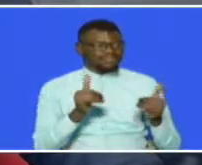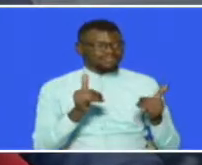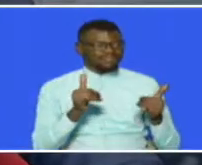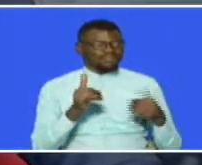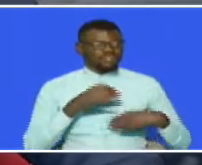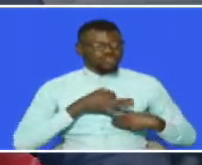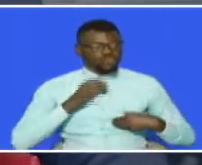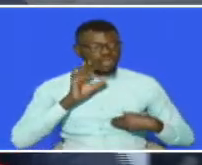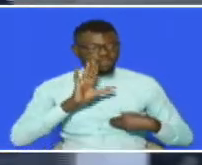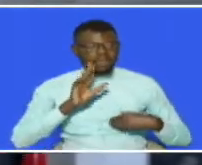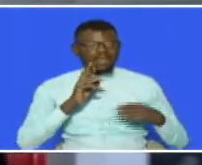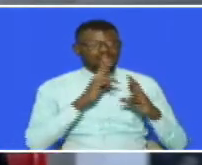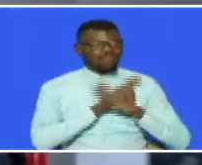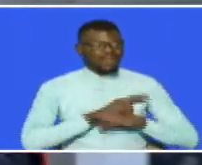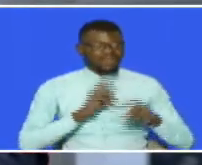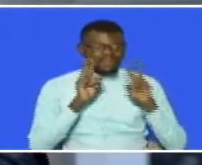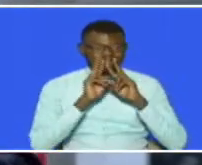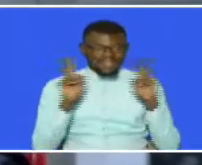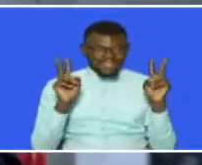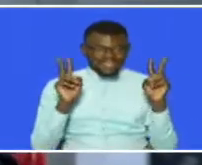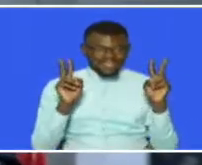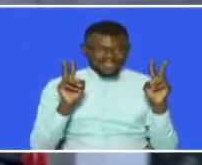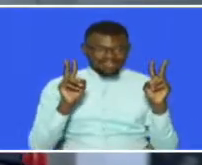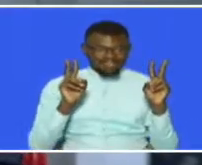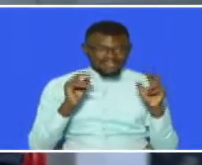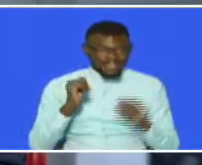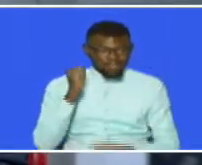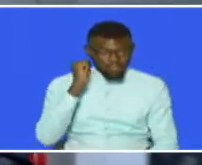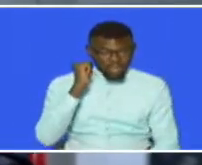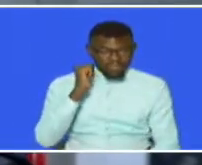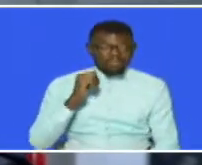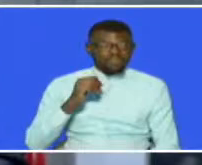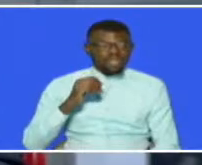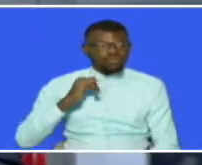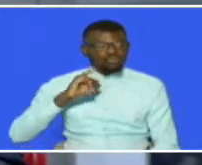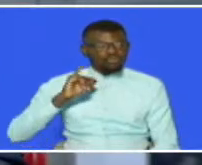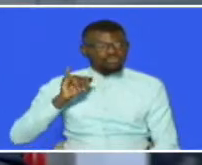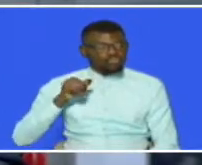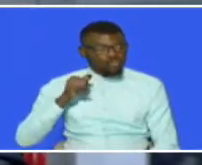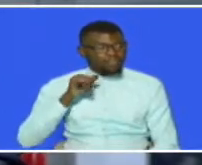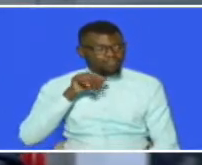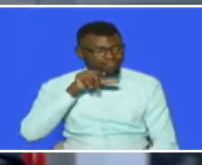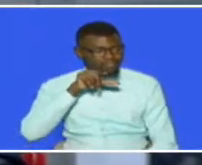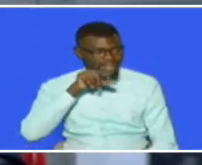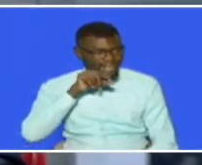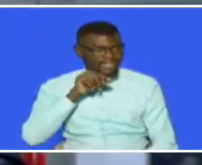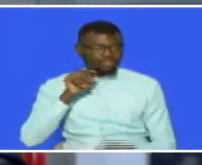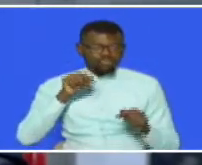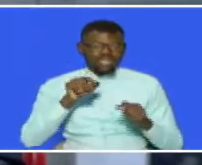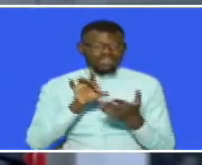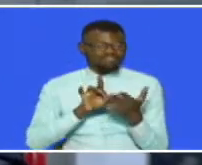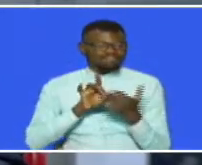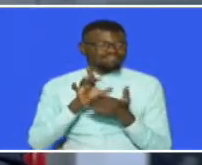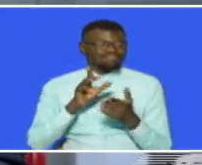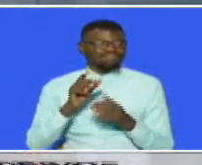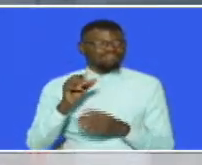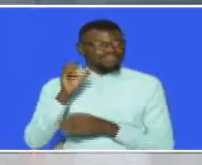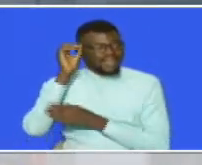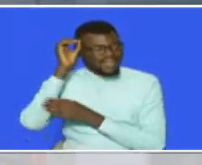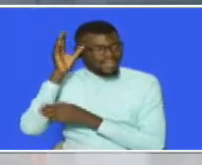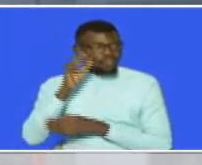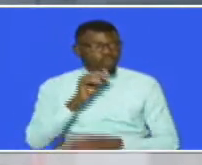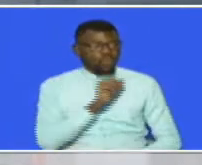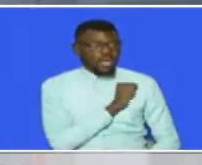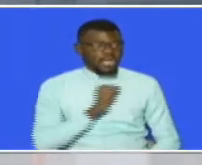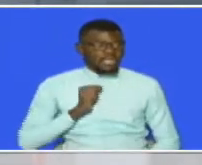May his soul rest in eternal peace. Let's move on to politics now. The Jubilee Party has today removed Kiambu Senator Kimani Wamatangi as a Senate